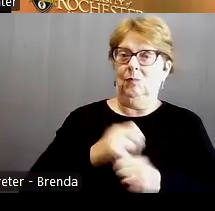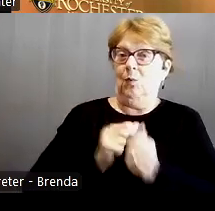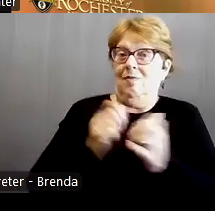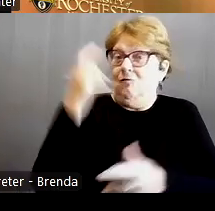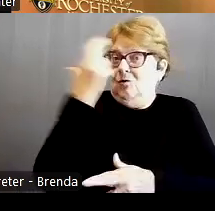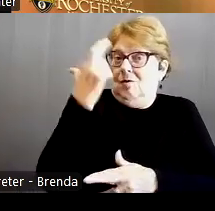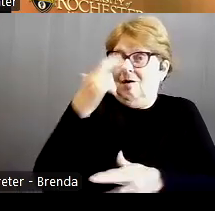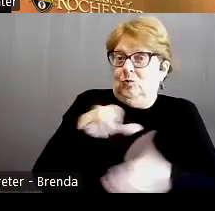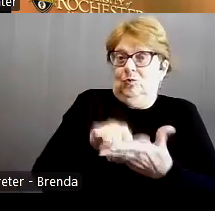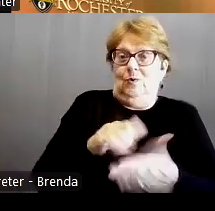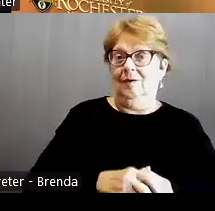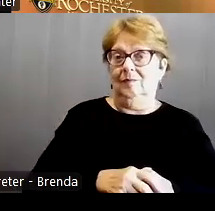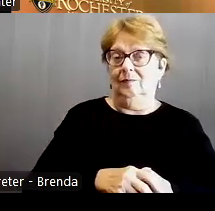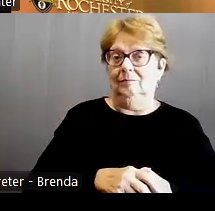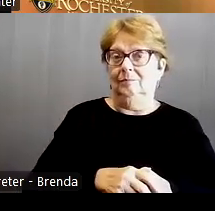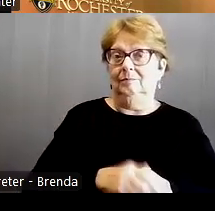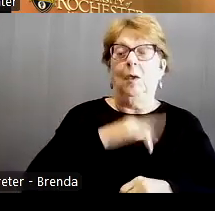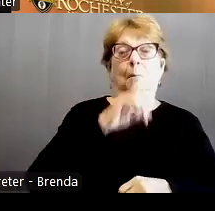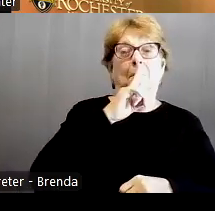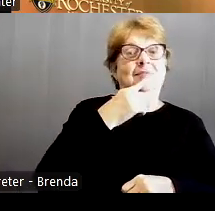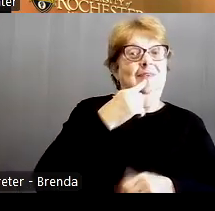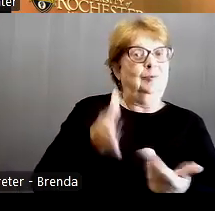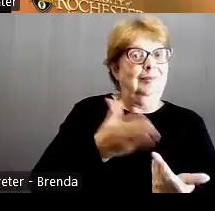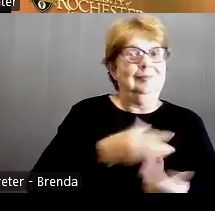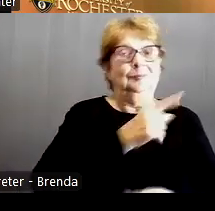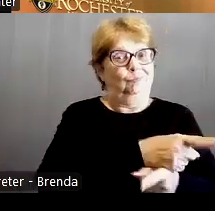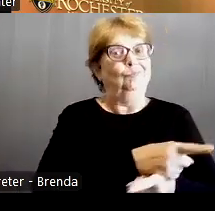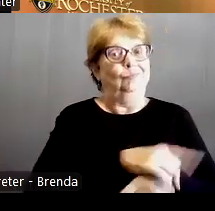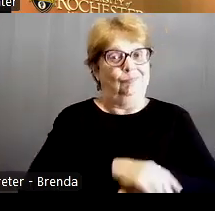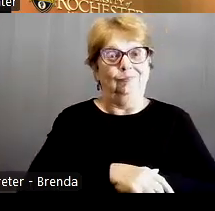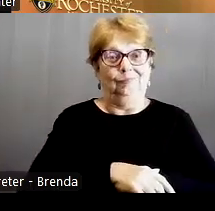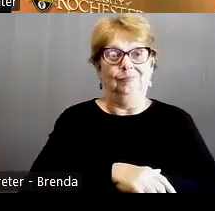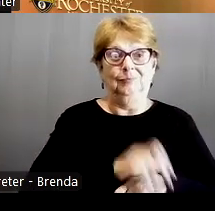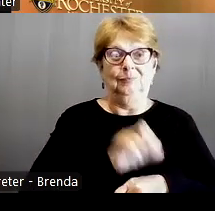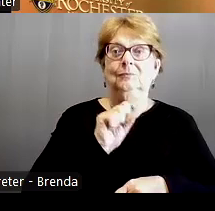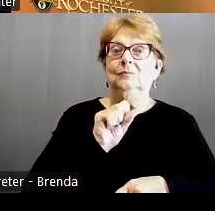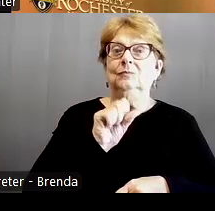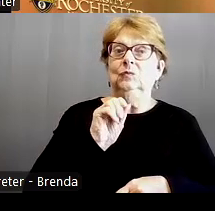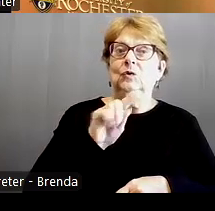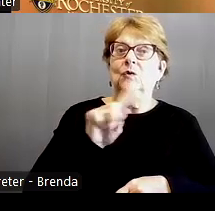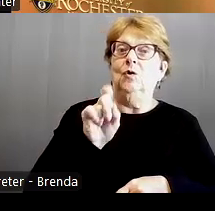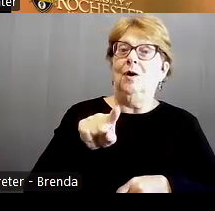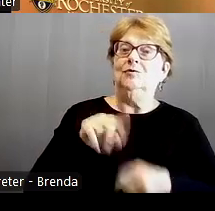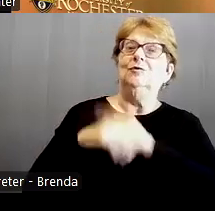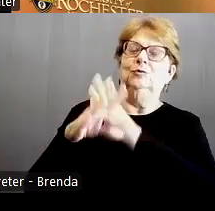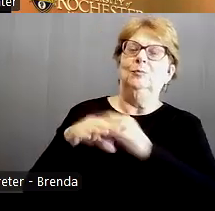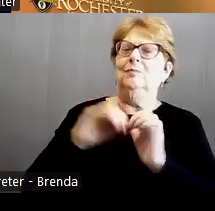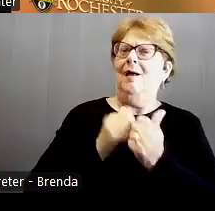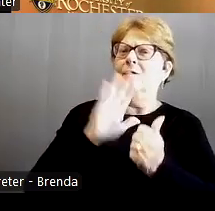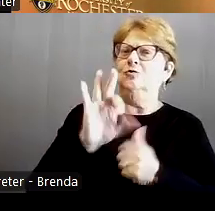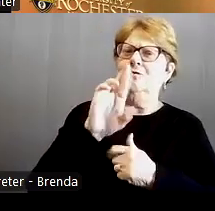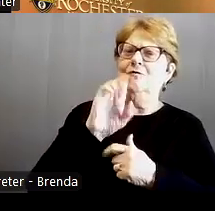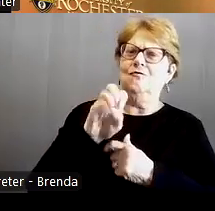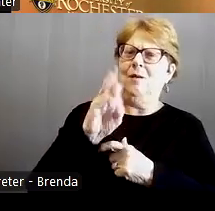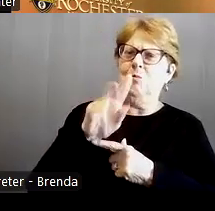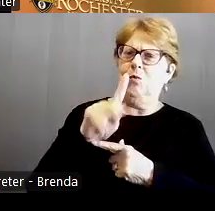it. I didn't say it was easy. No, yeah. So the question from Zoom is, how does your framework